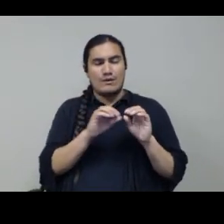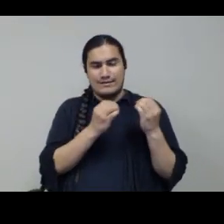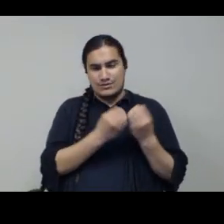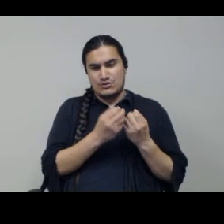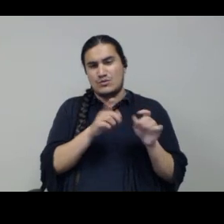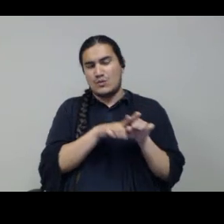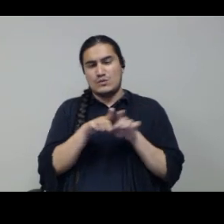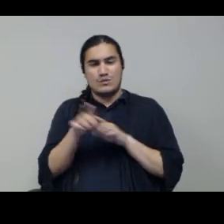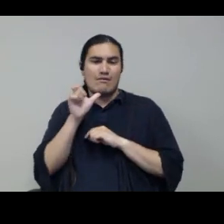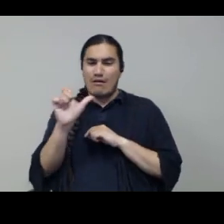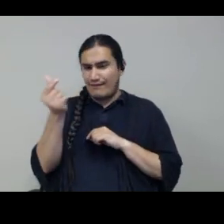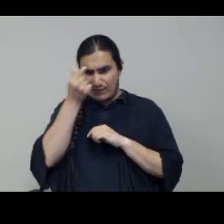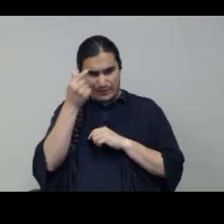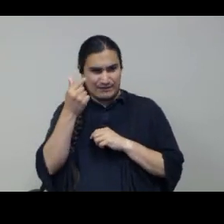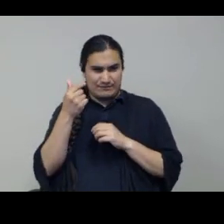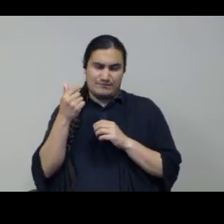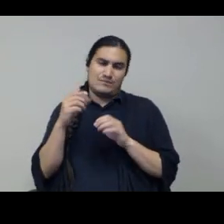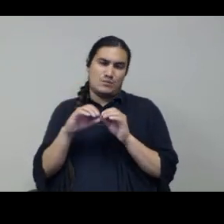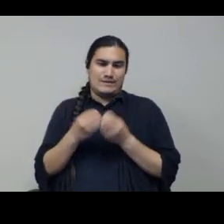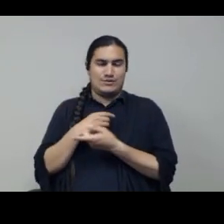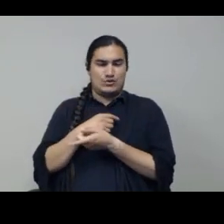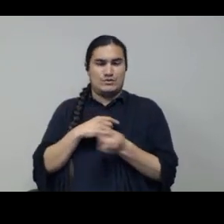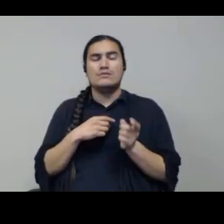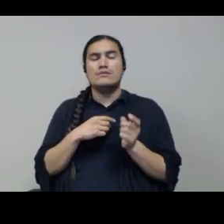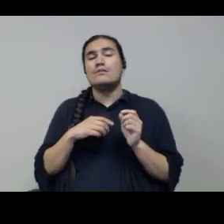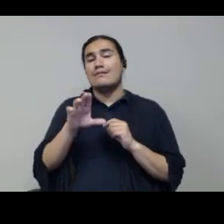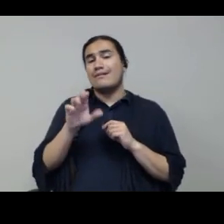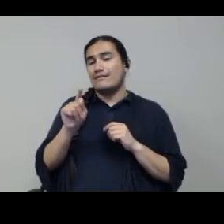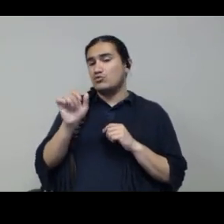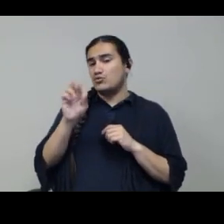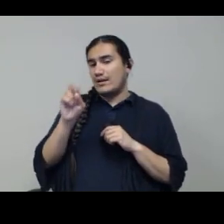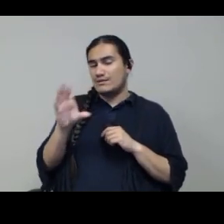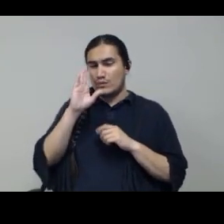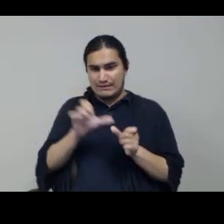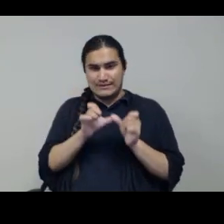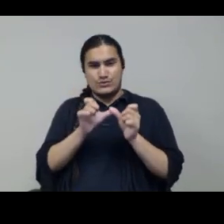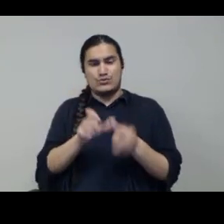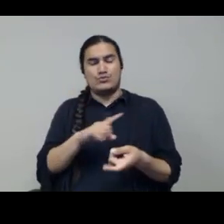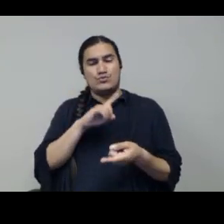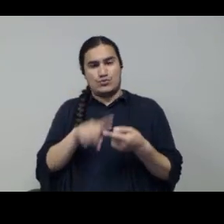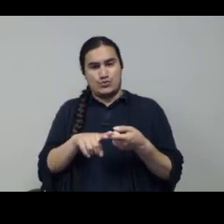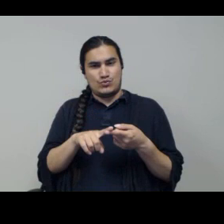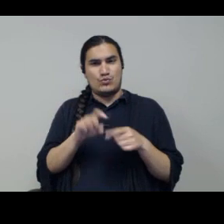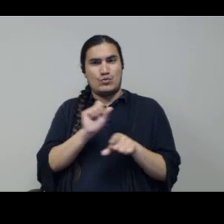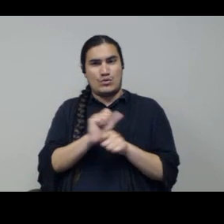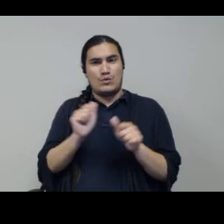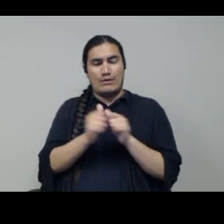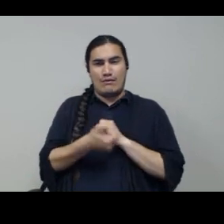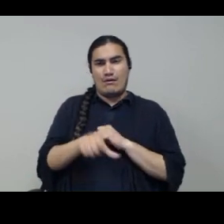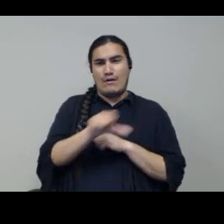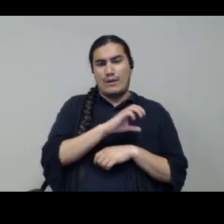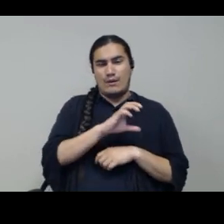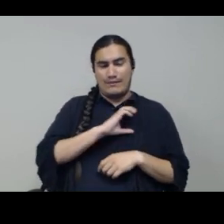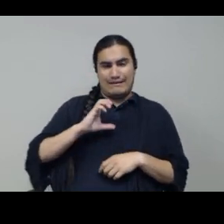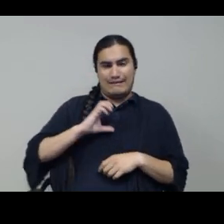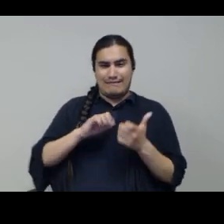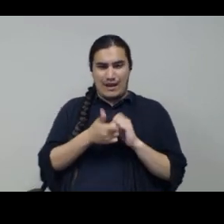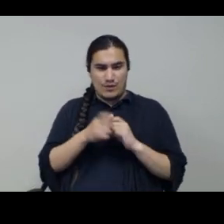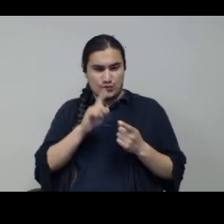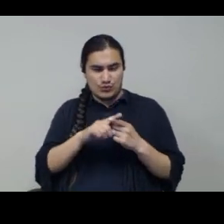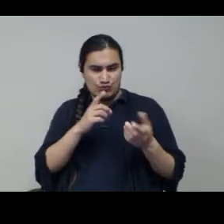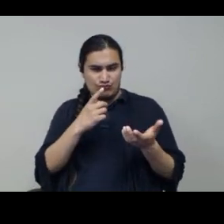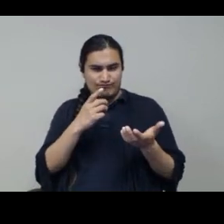non-governmental entities. Caltrans will continue to leverage existing committees on how to better collaborate